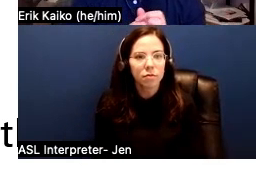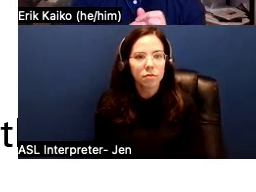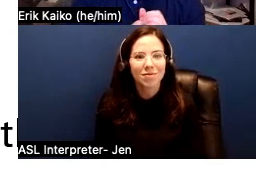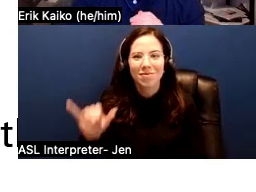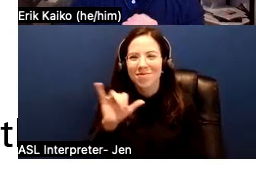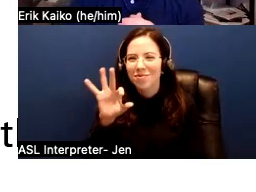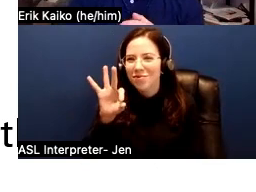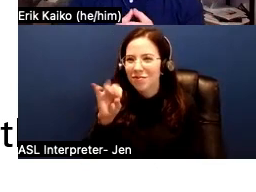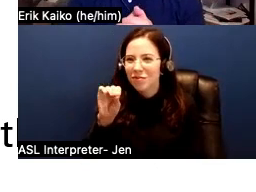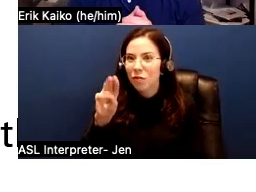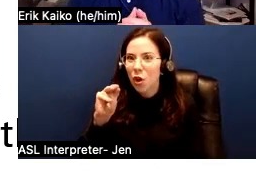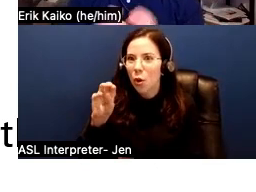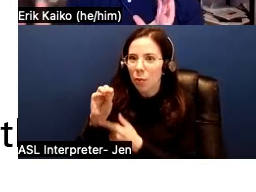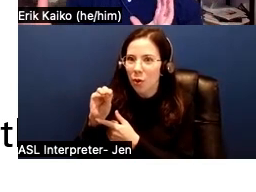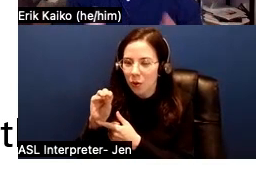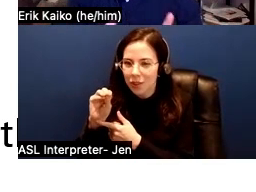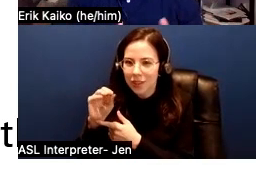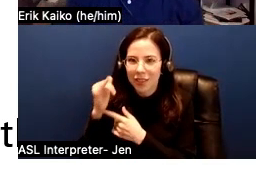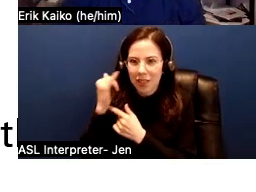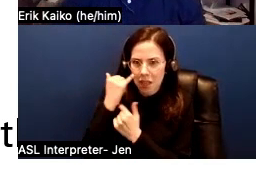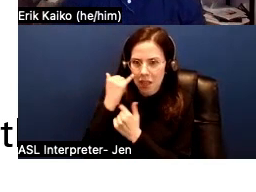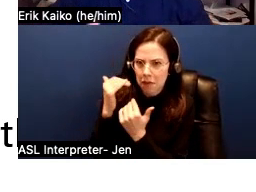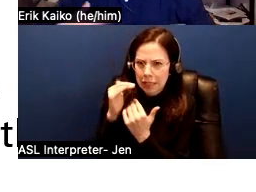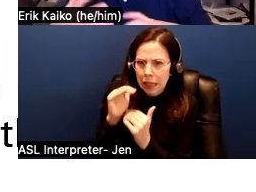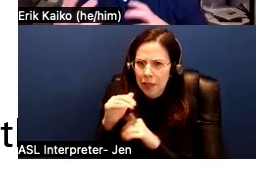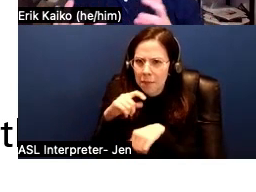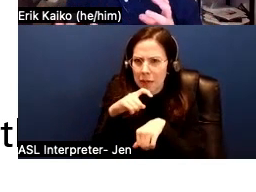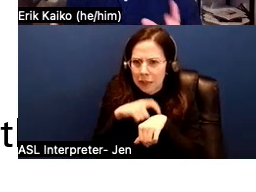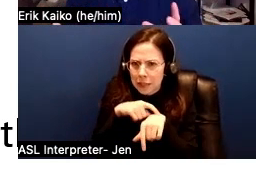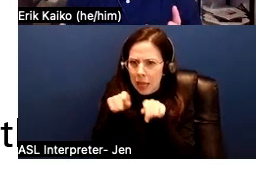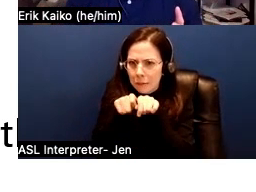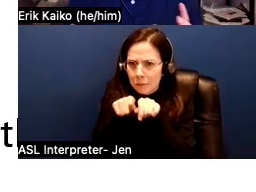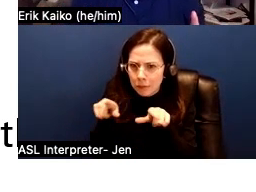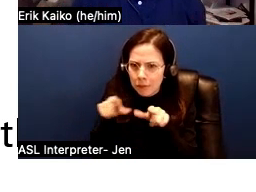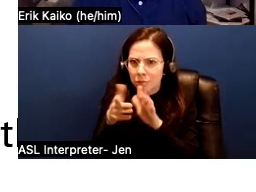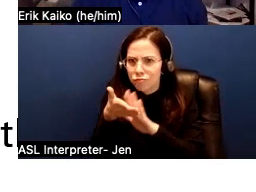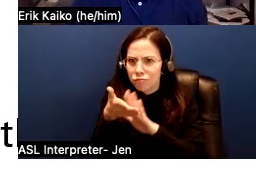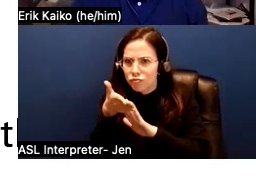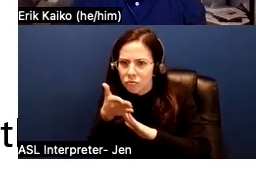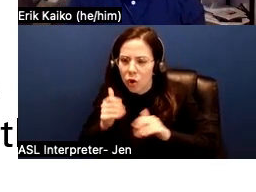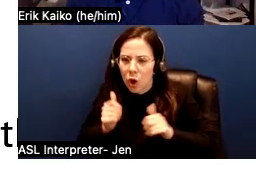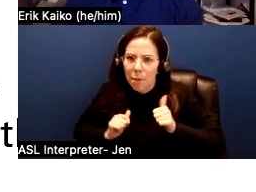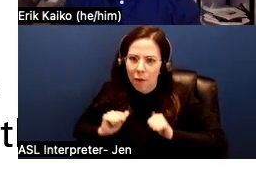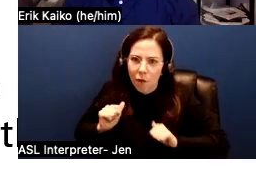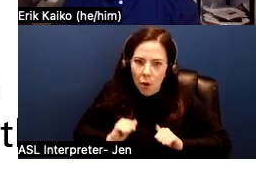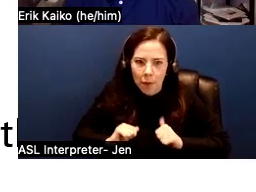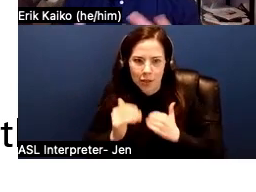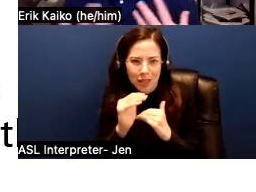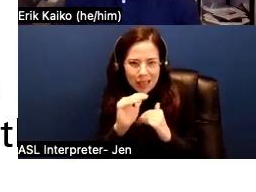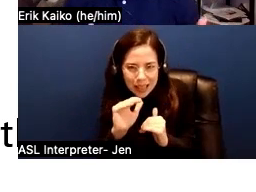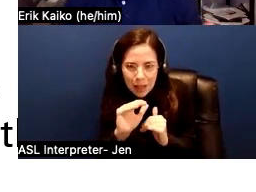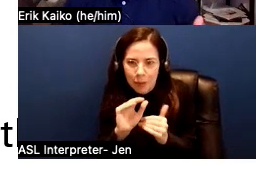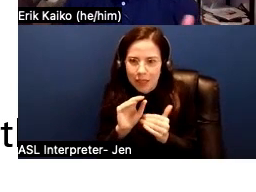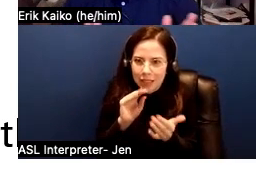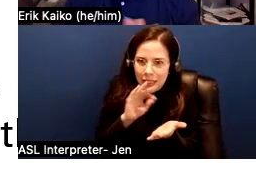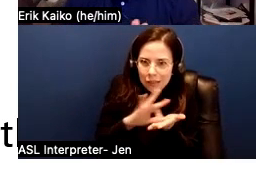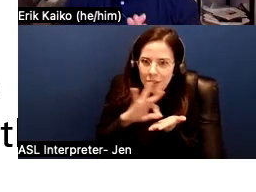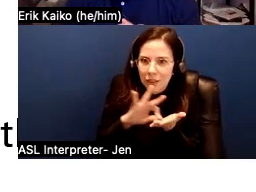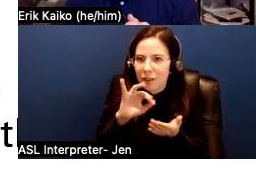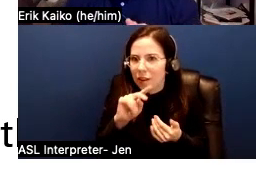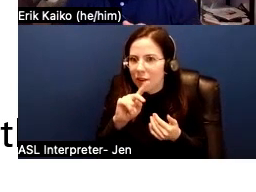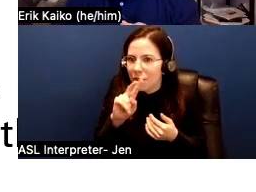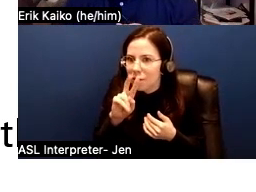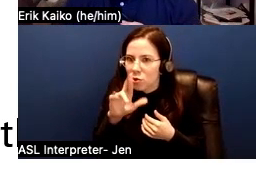have that's got a very, very limited run, very, very limited inventory, limited capacity, then you can take advantage of that. You